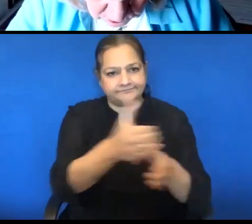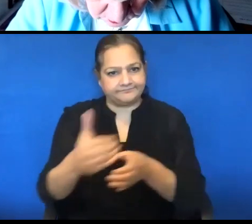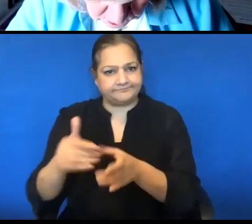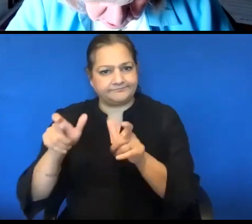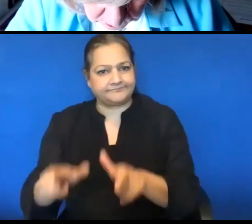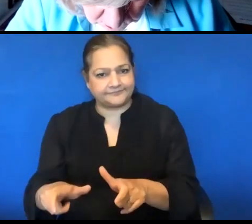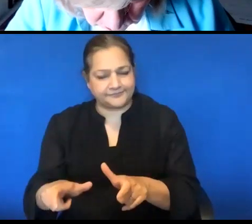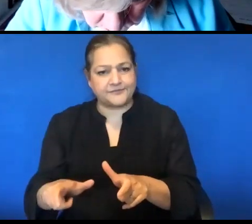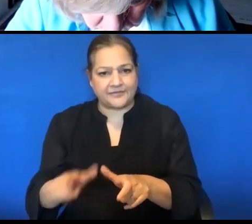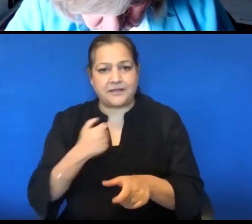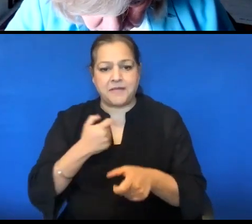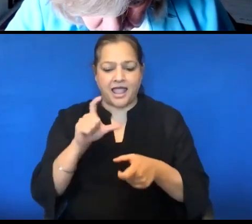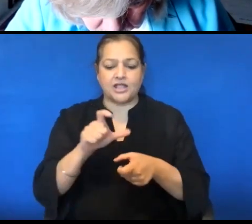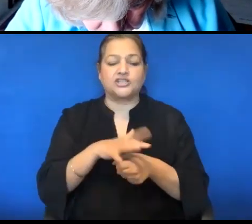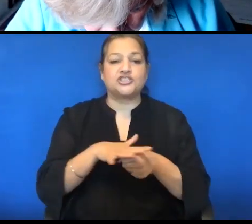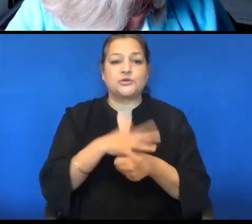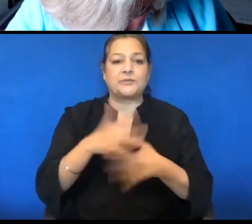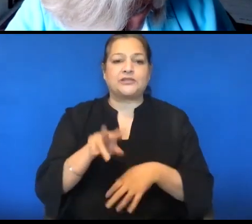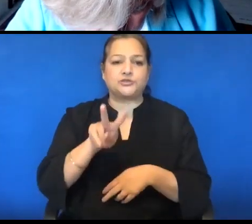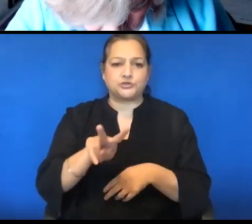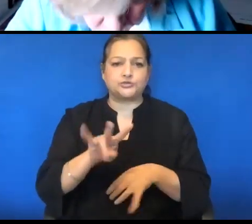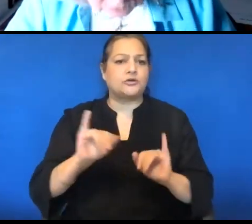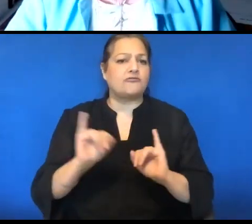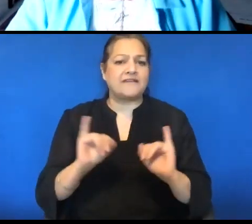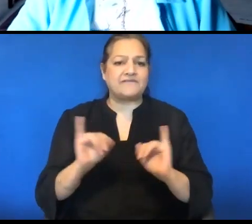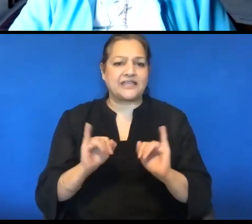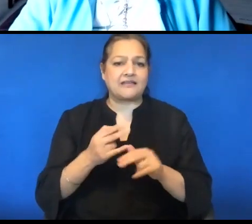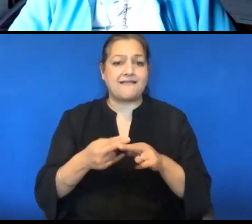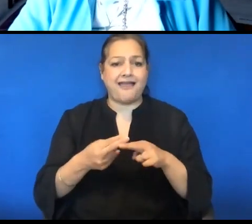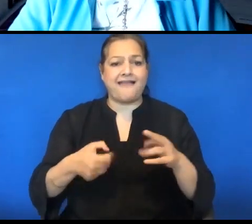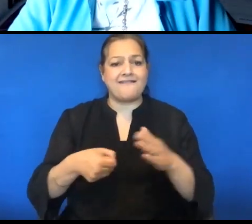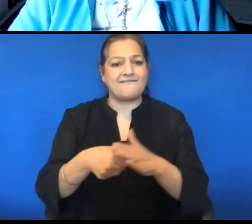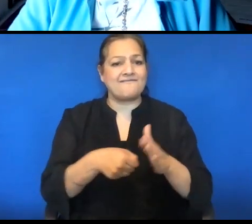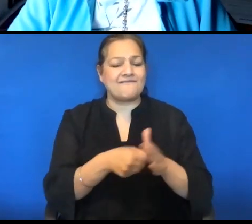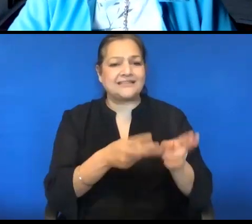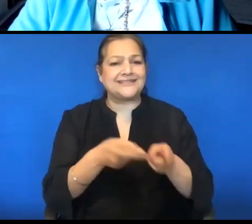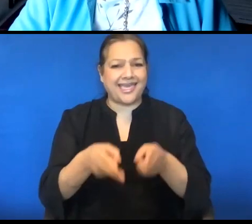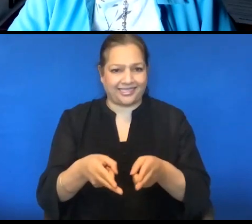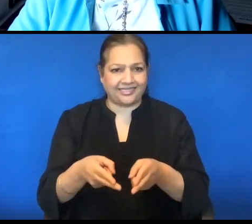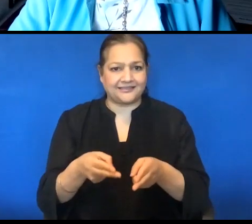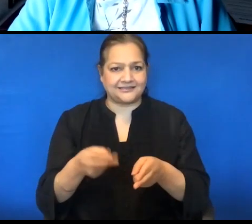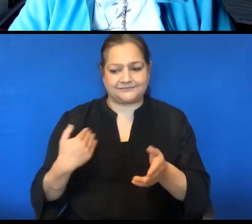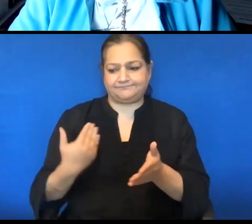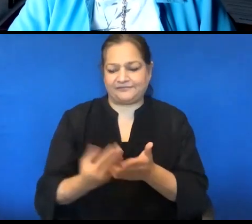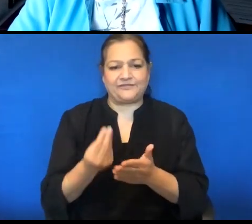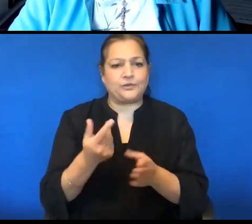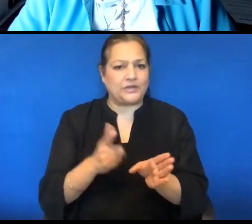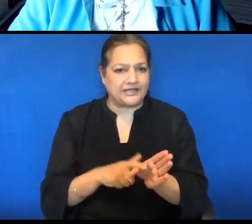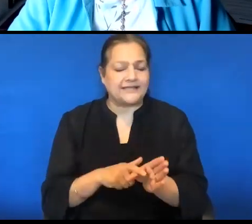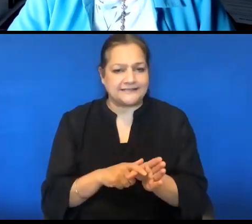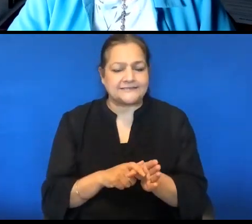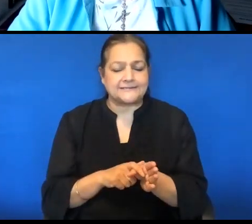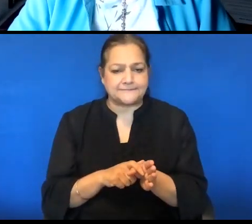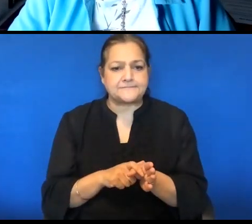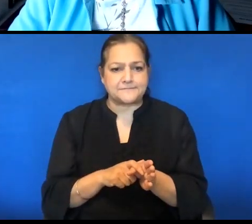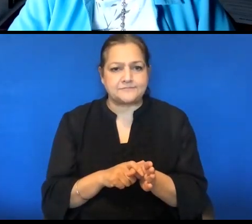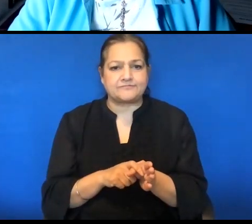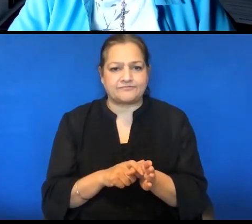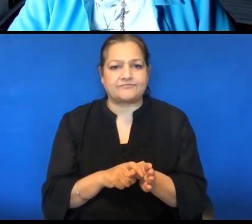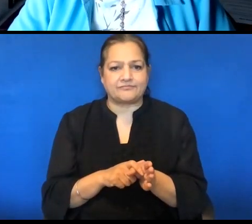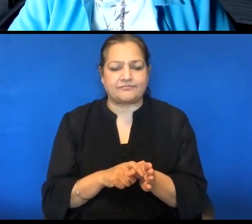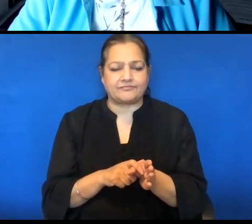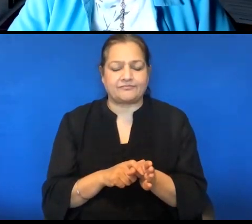horrific knife deaths in the last 3 years. And the pain, not just the